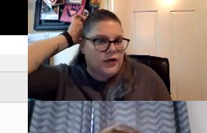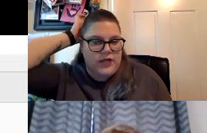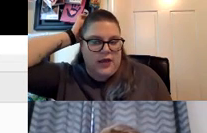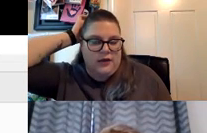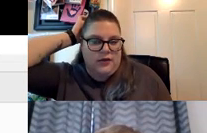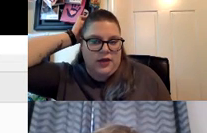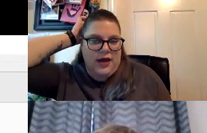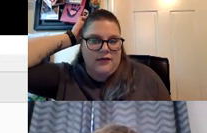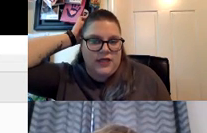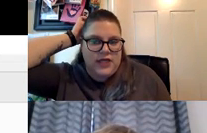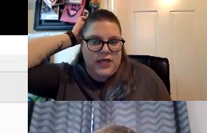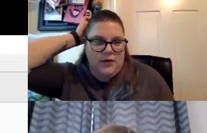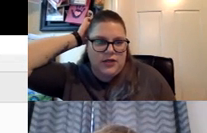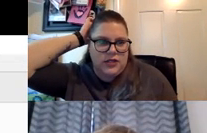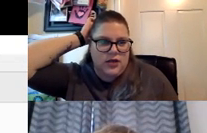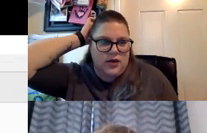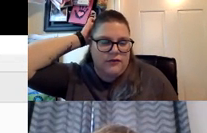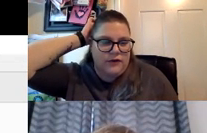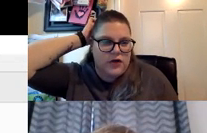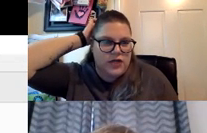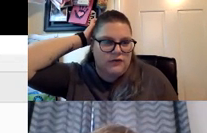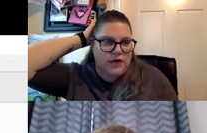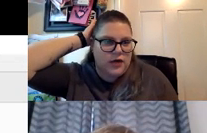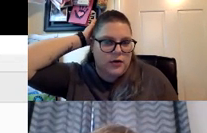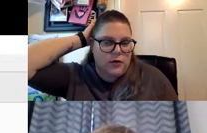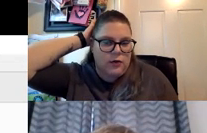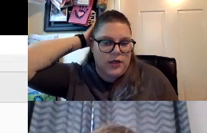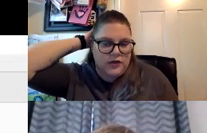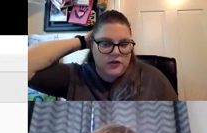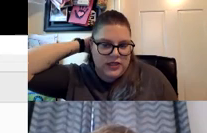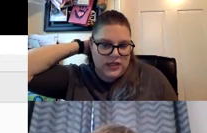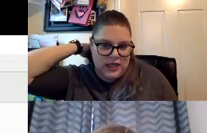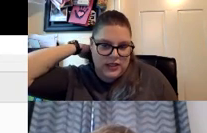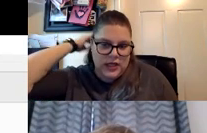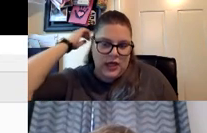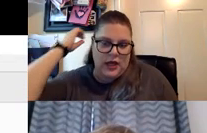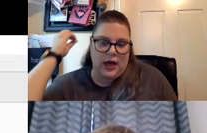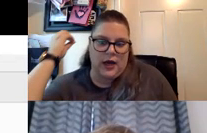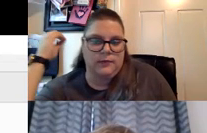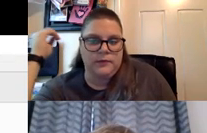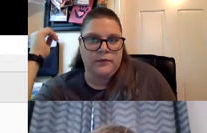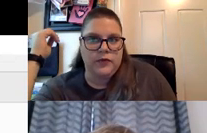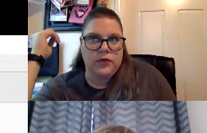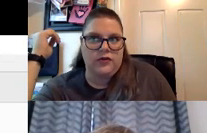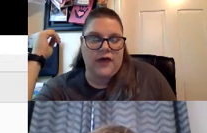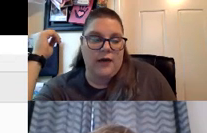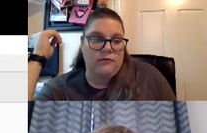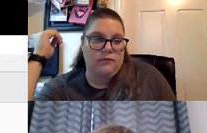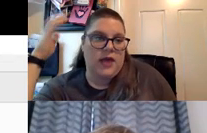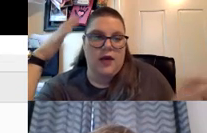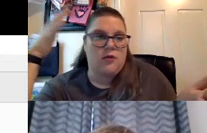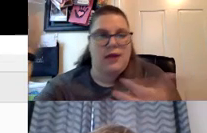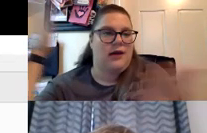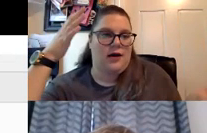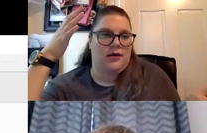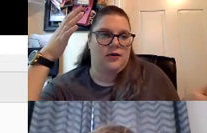if we're using the Nvda, which is the free version for Windows PCs, that